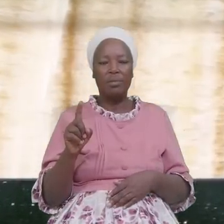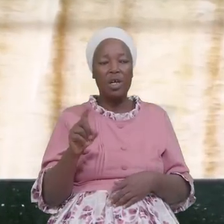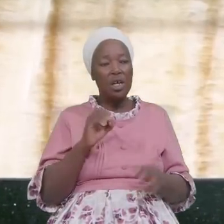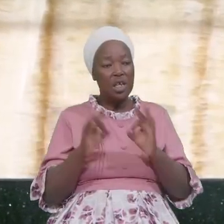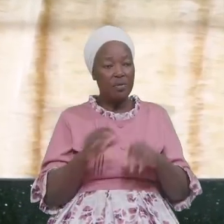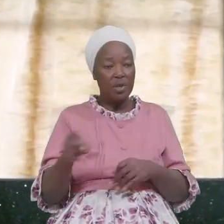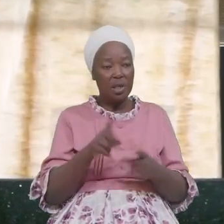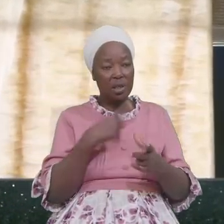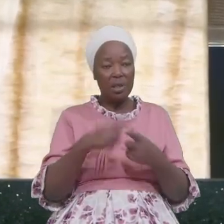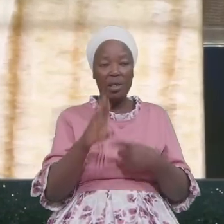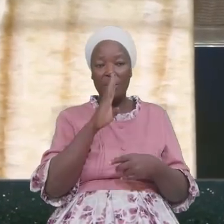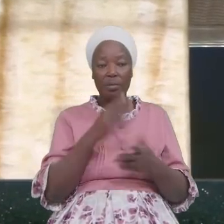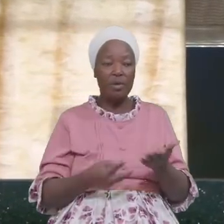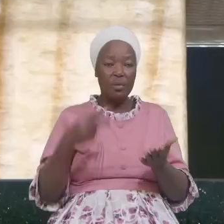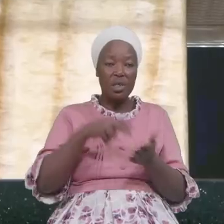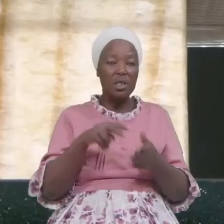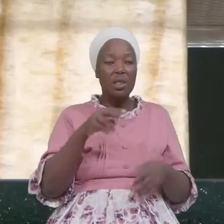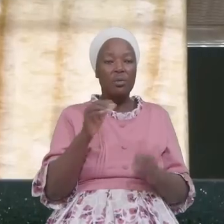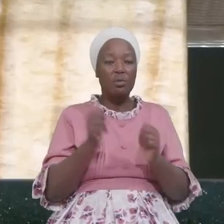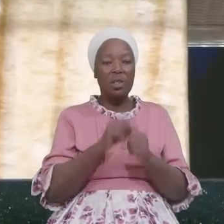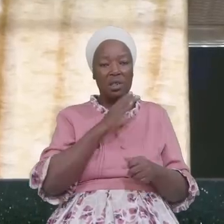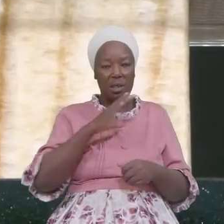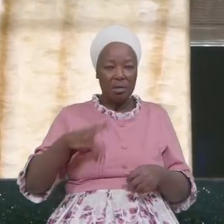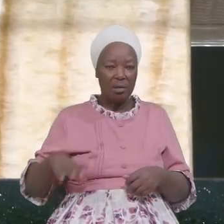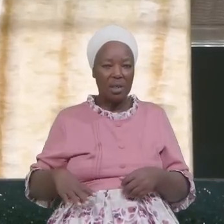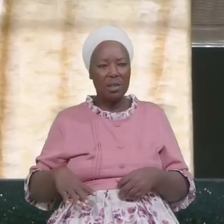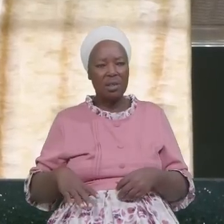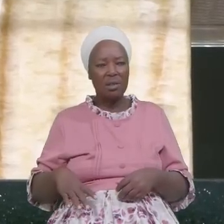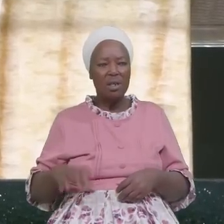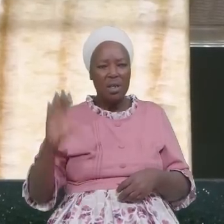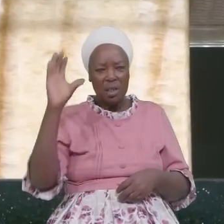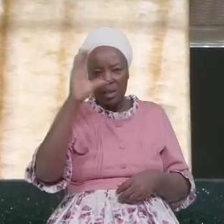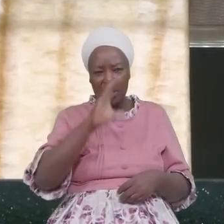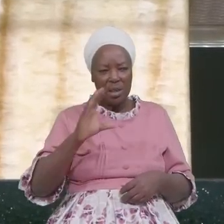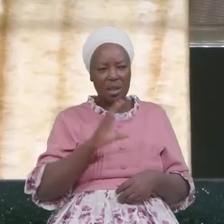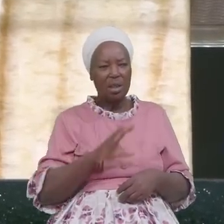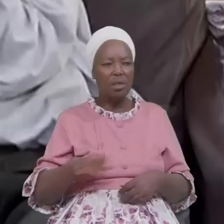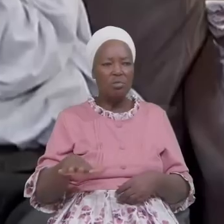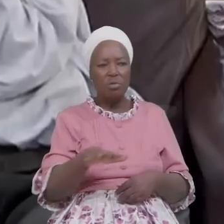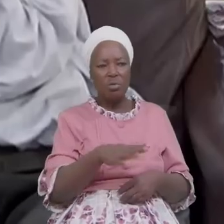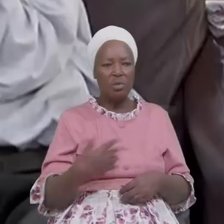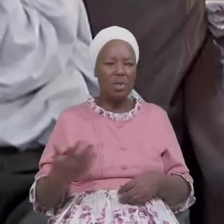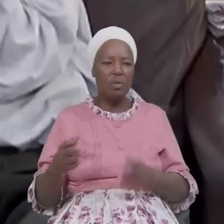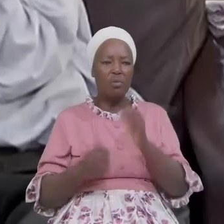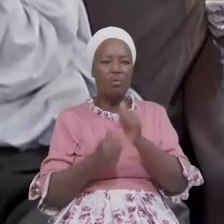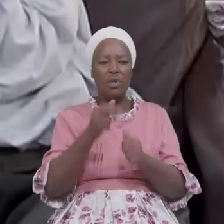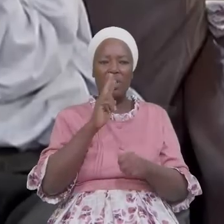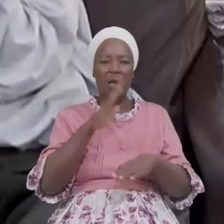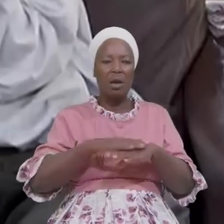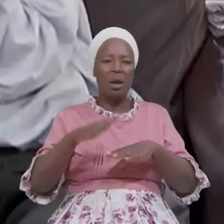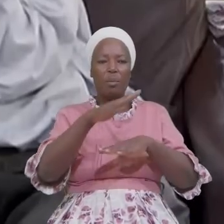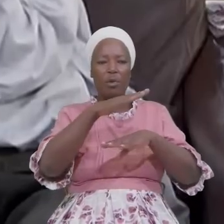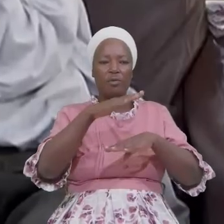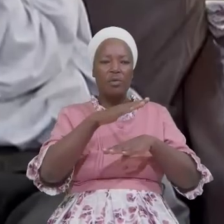ye then be risen with Christ, seek those things which are above,